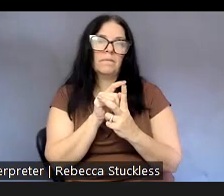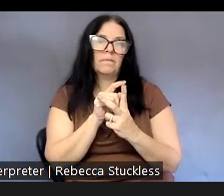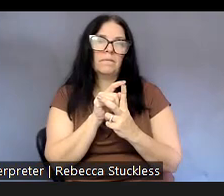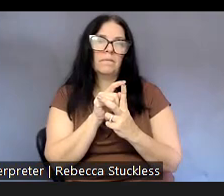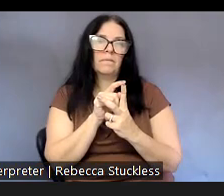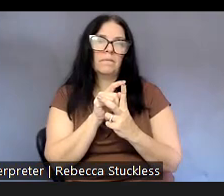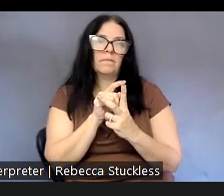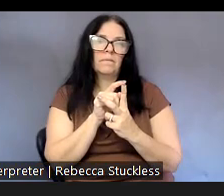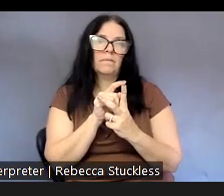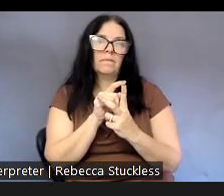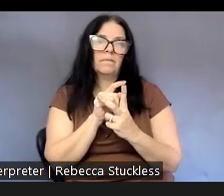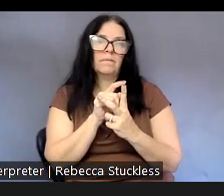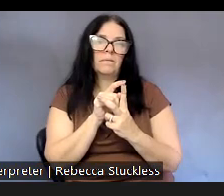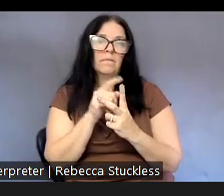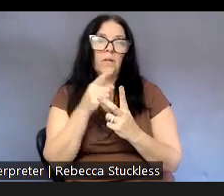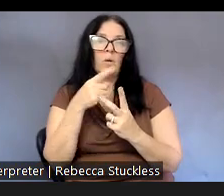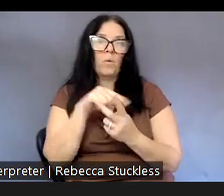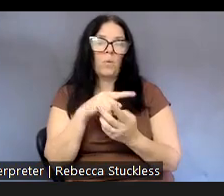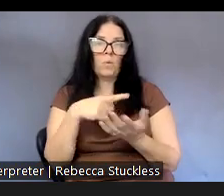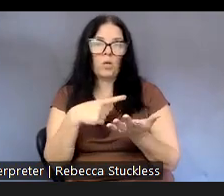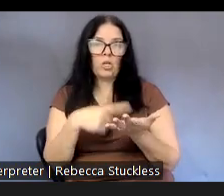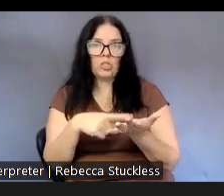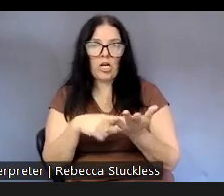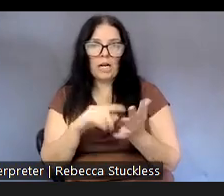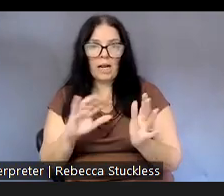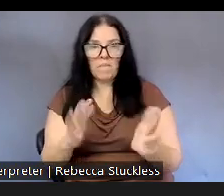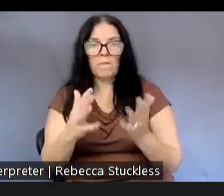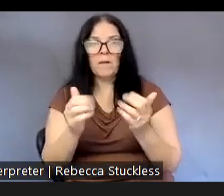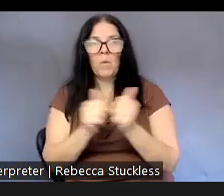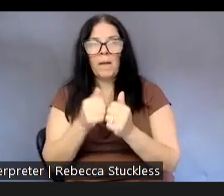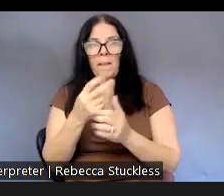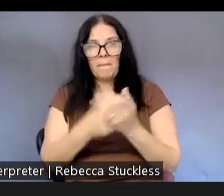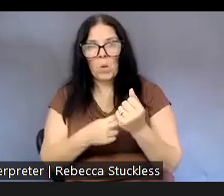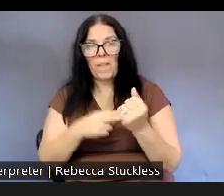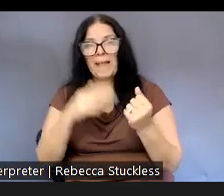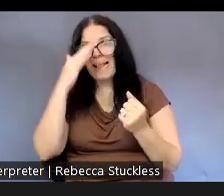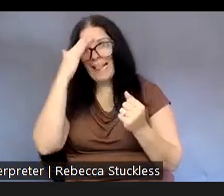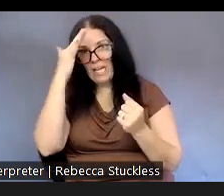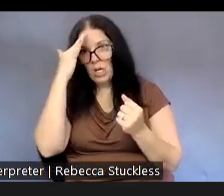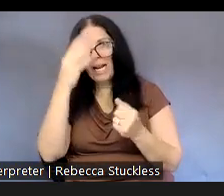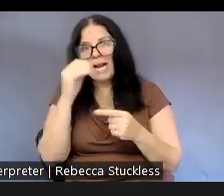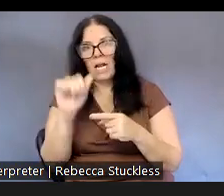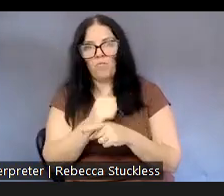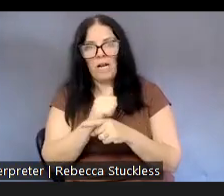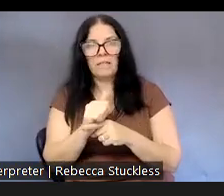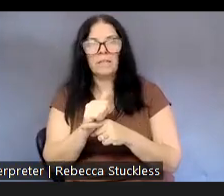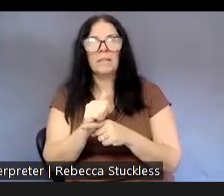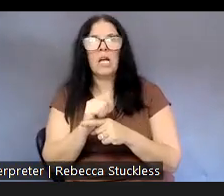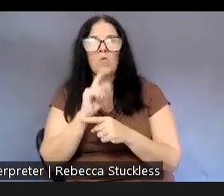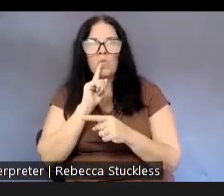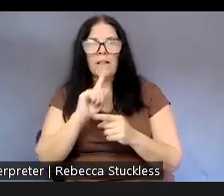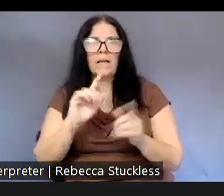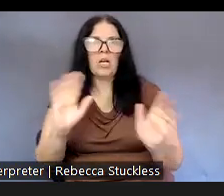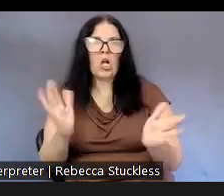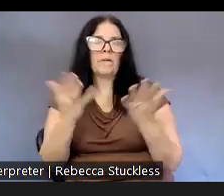movement with both a theory and practice that strives to cultivate what's called